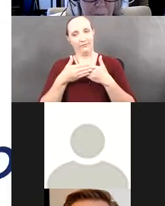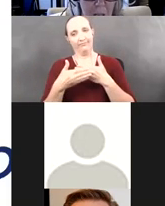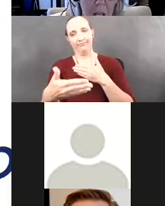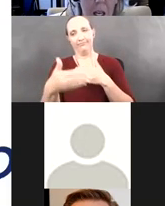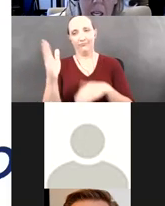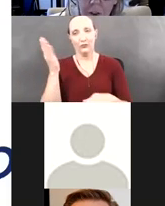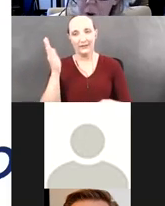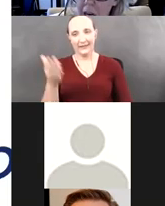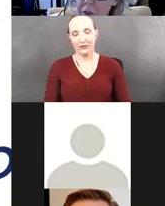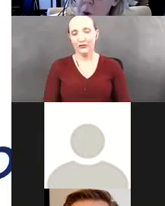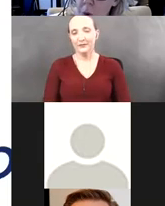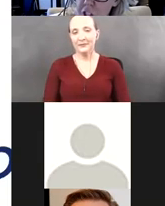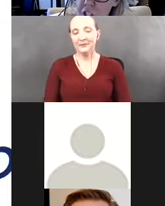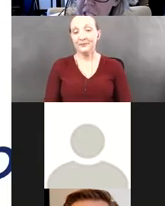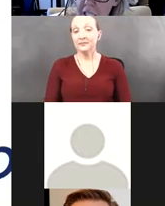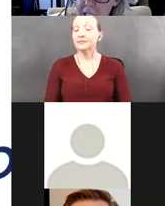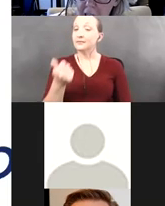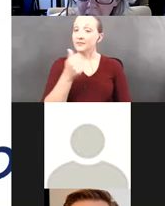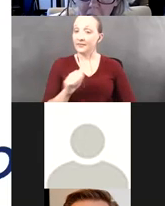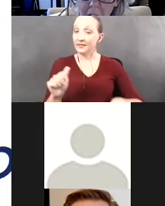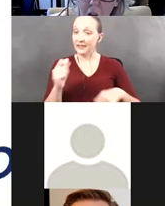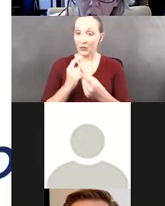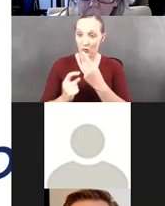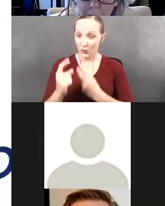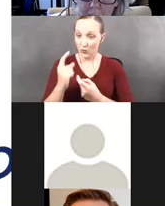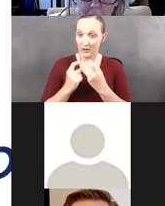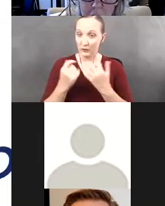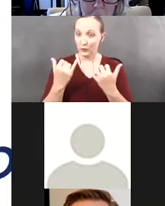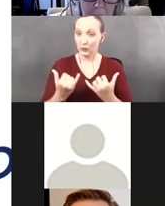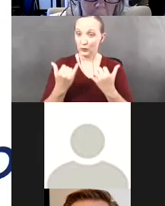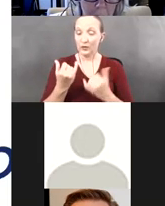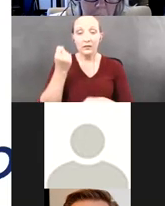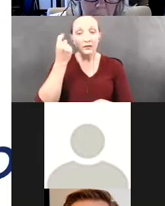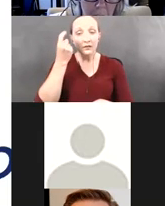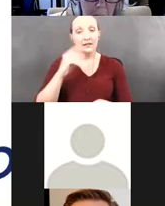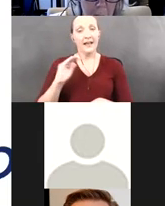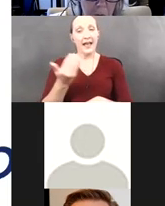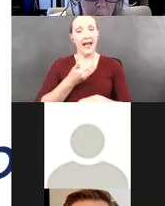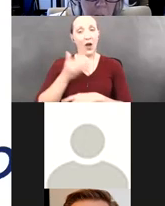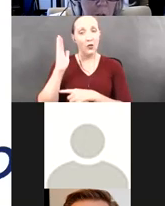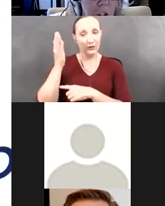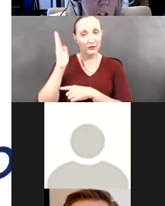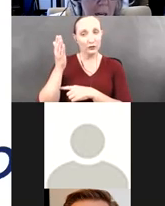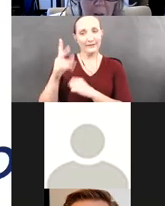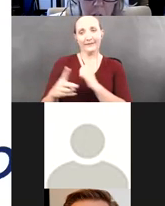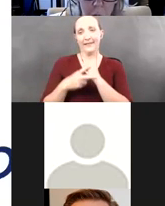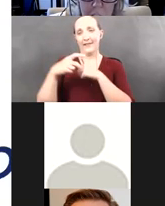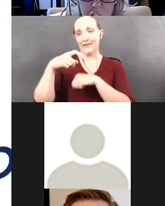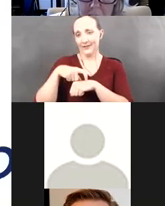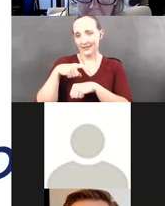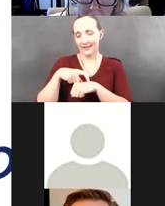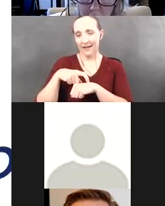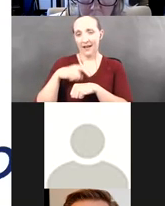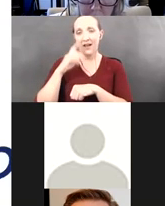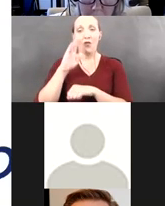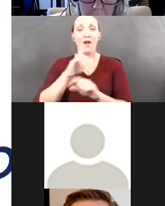y podrá verla If durante you la have presentación. questions today, Si our tiene presenters have preguntas, built-in nuestros time for you presentadores to have your tienen questions